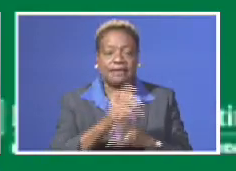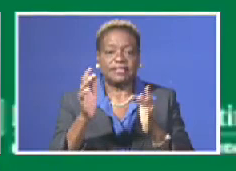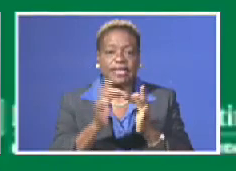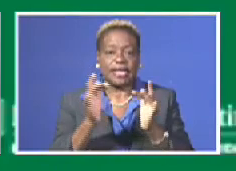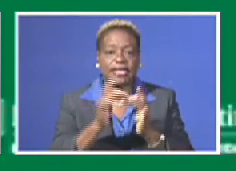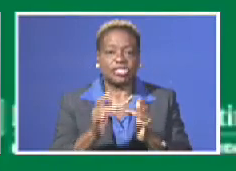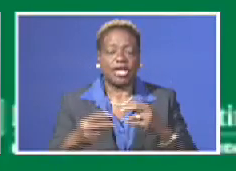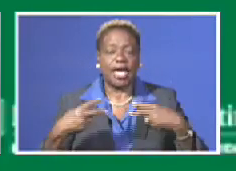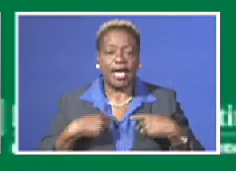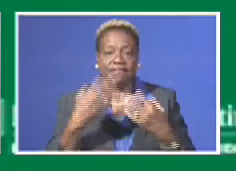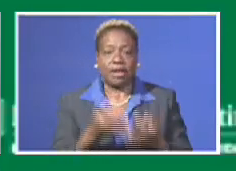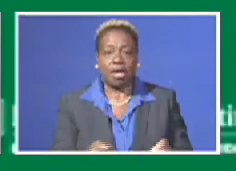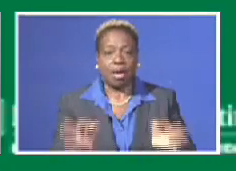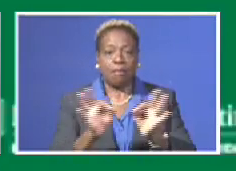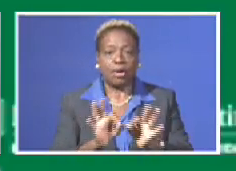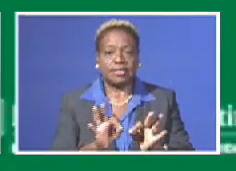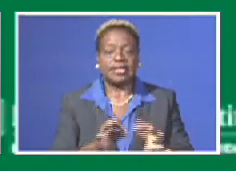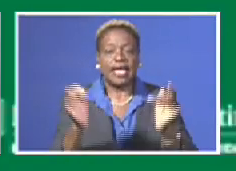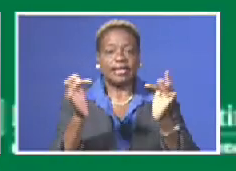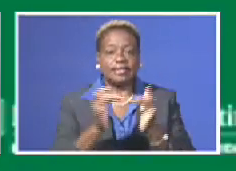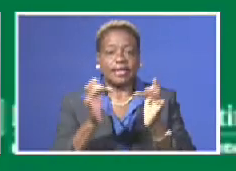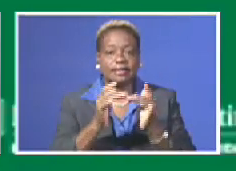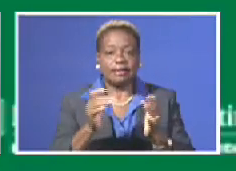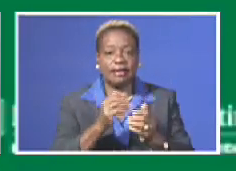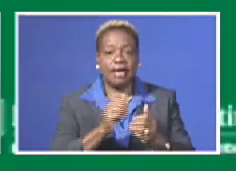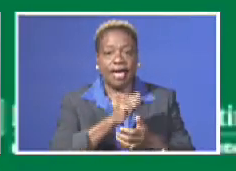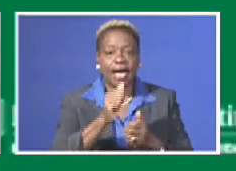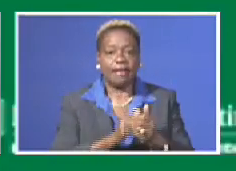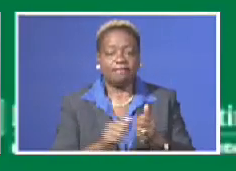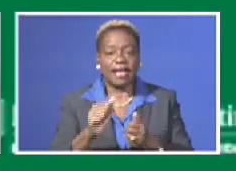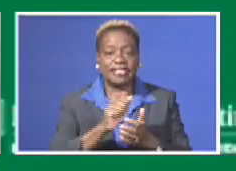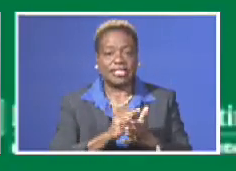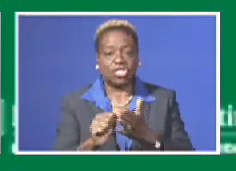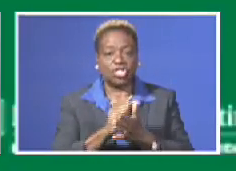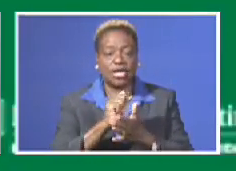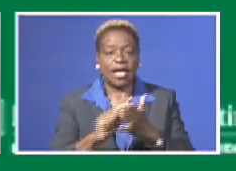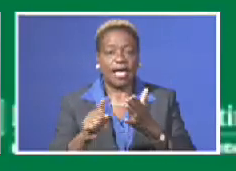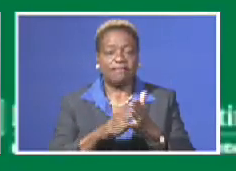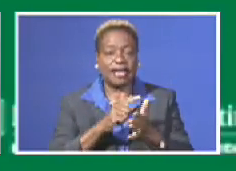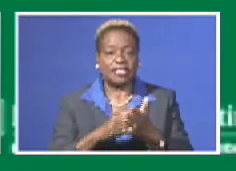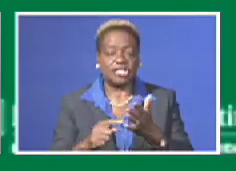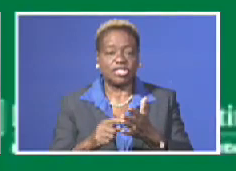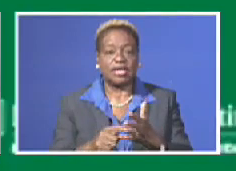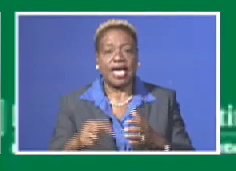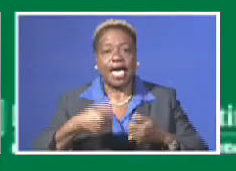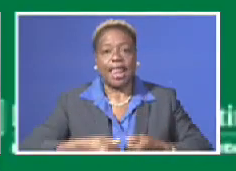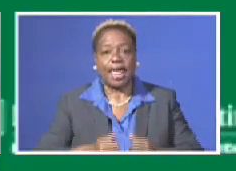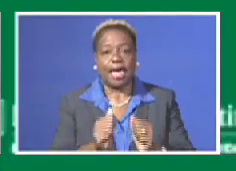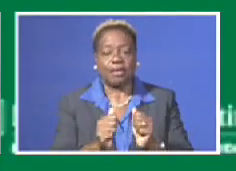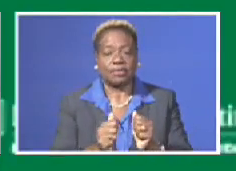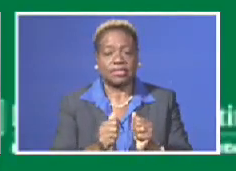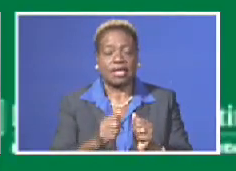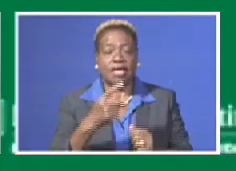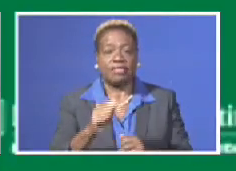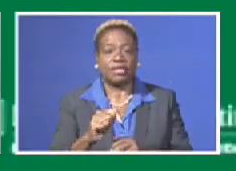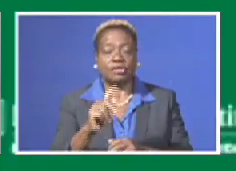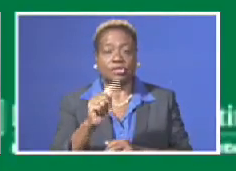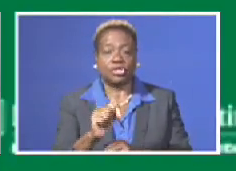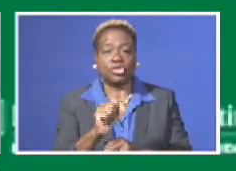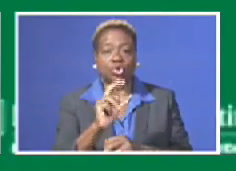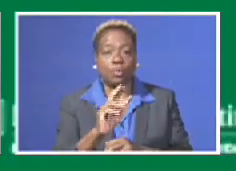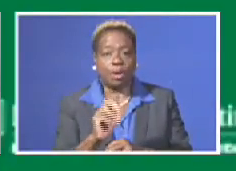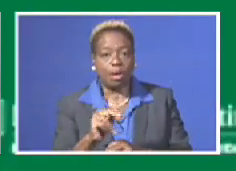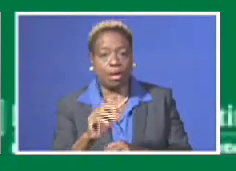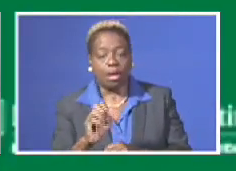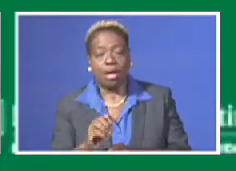very important technical advantages that I won't go into detail, but in essence, it allows us to deliver a significantly higher dose